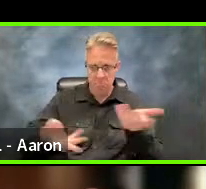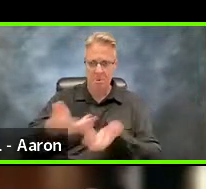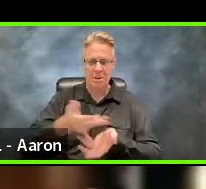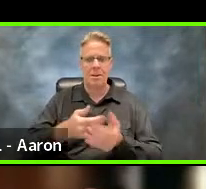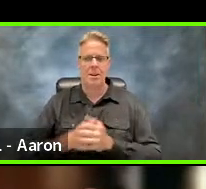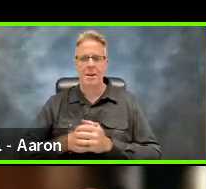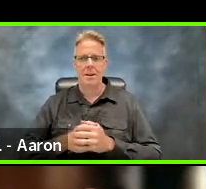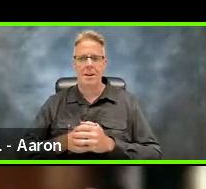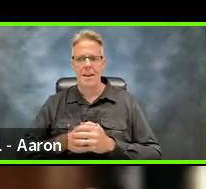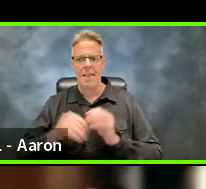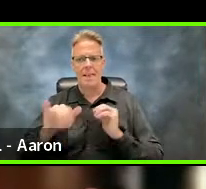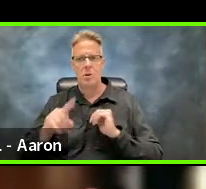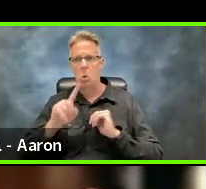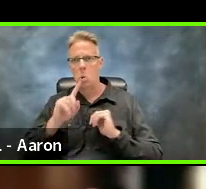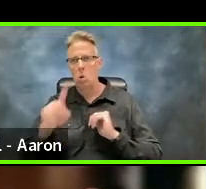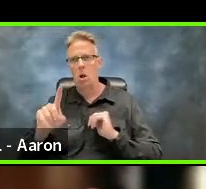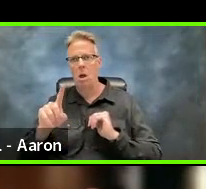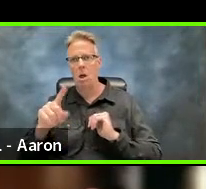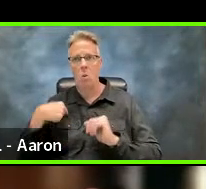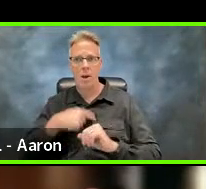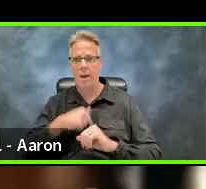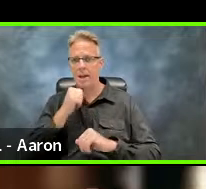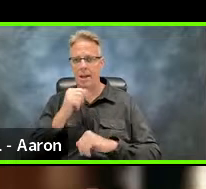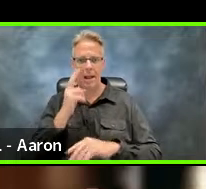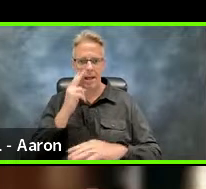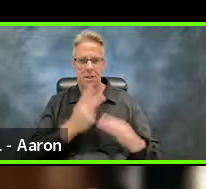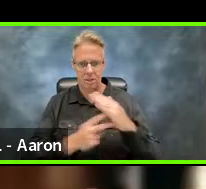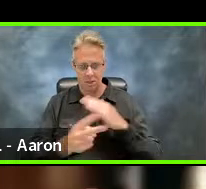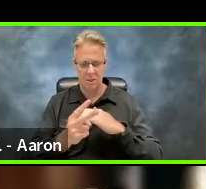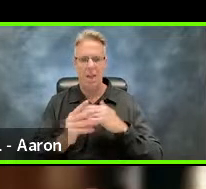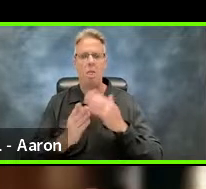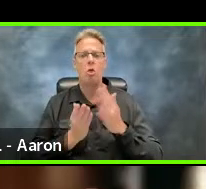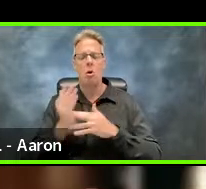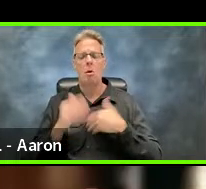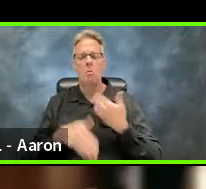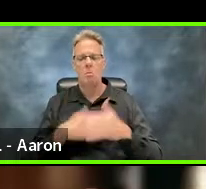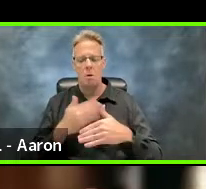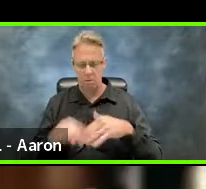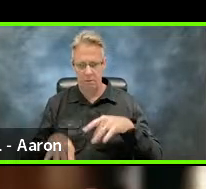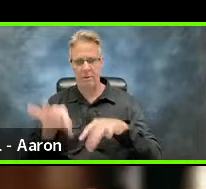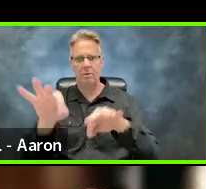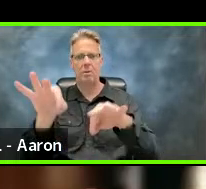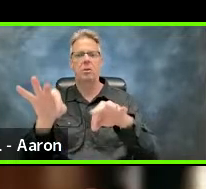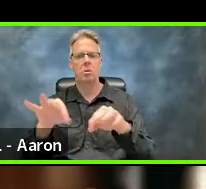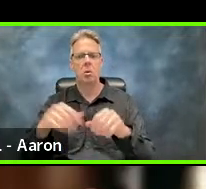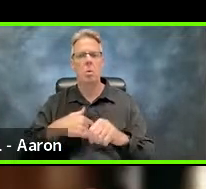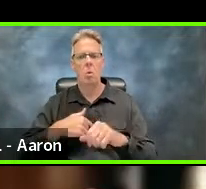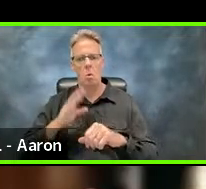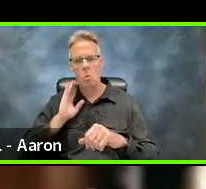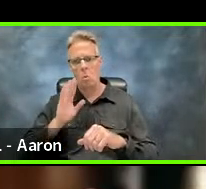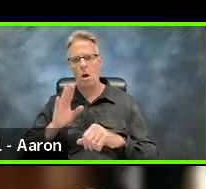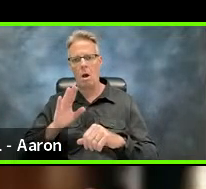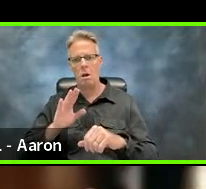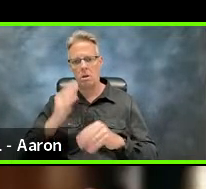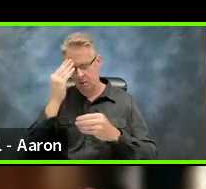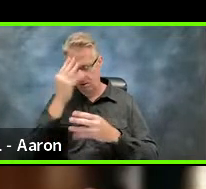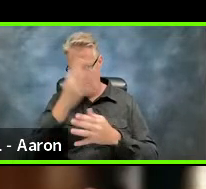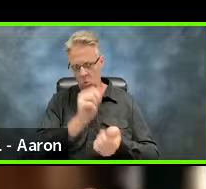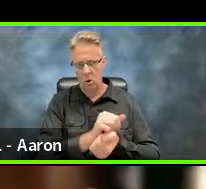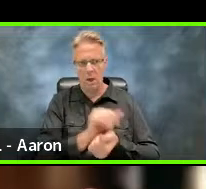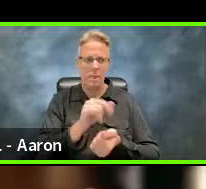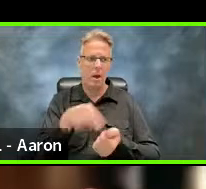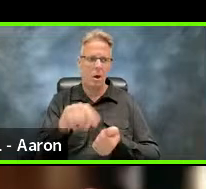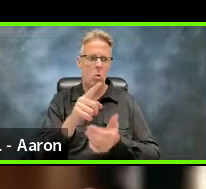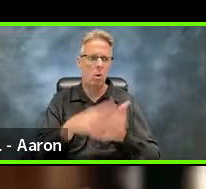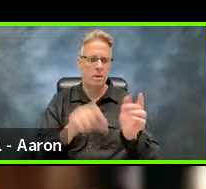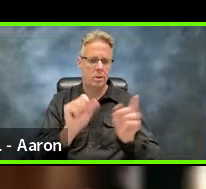weren't really anticipated. They came up through the process, and we'll work back with the properties to let them know what the circumstances are.